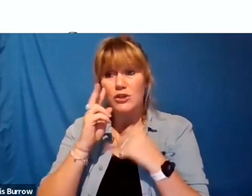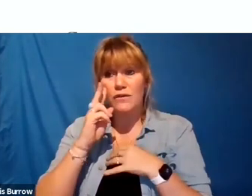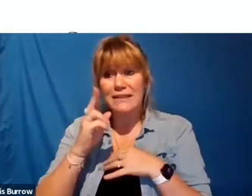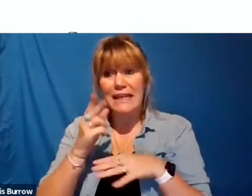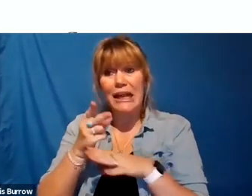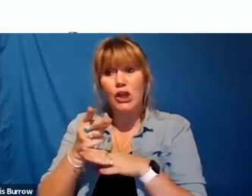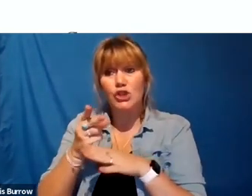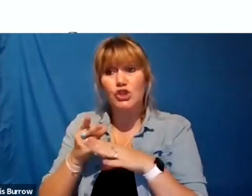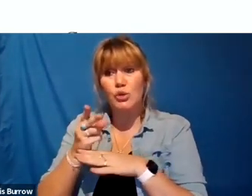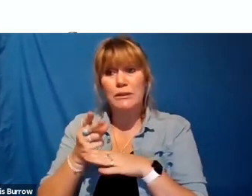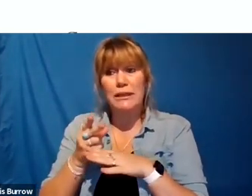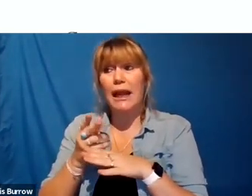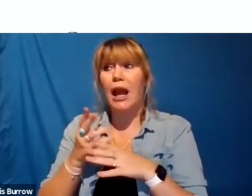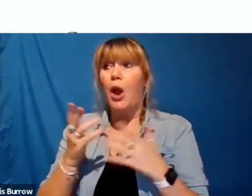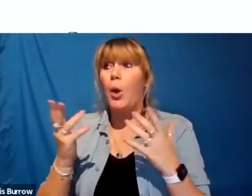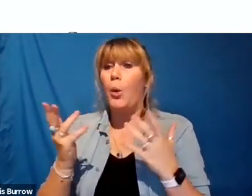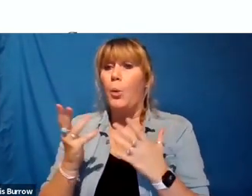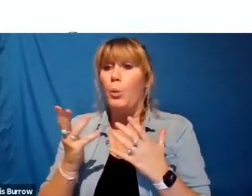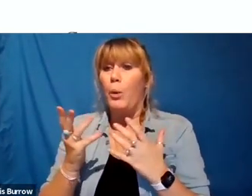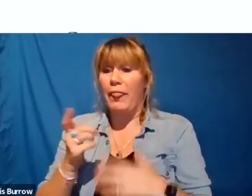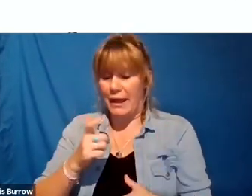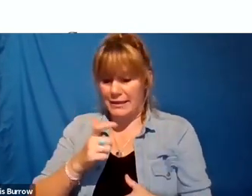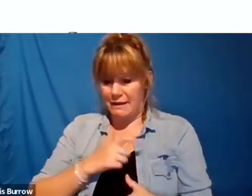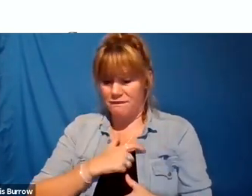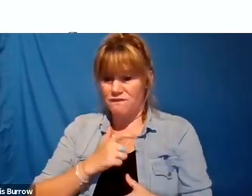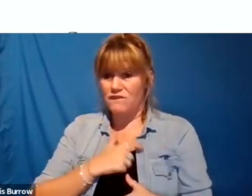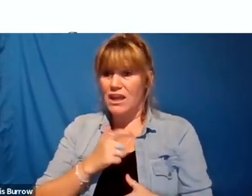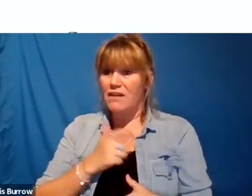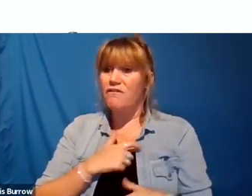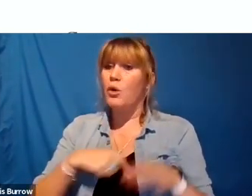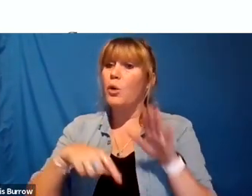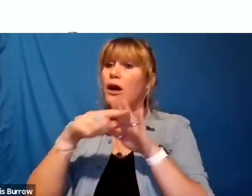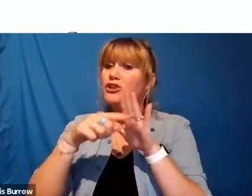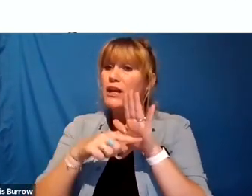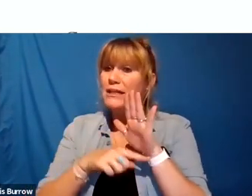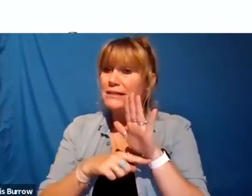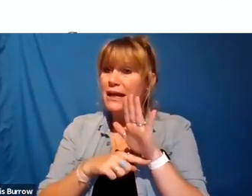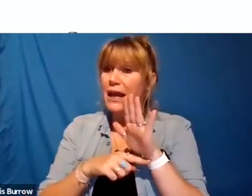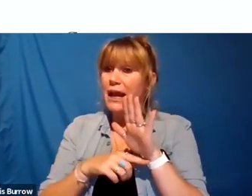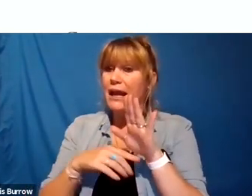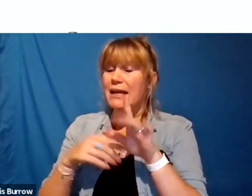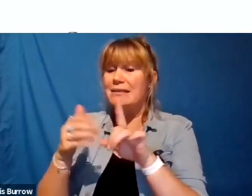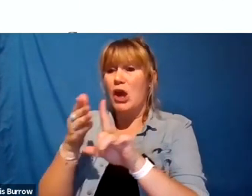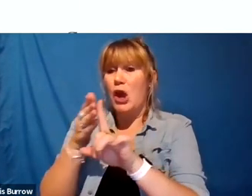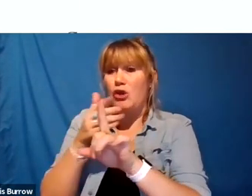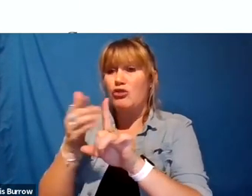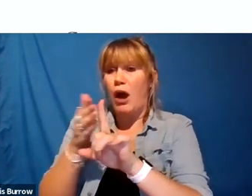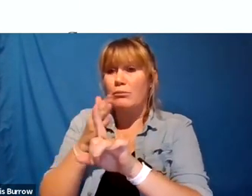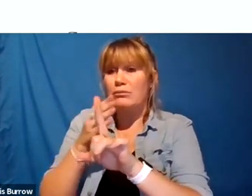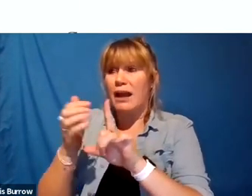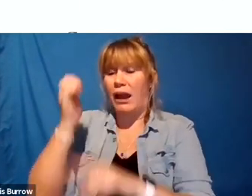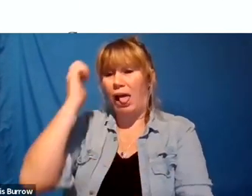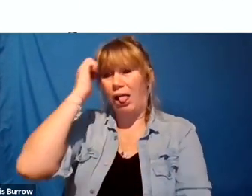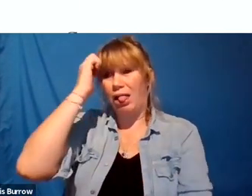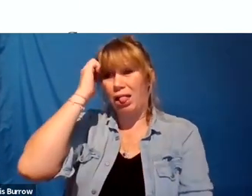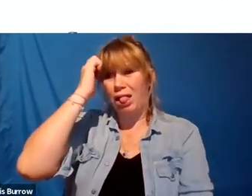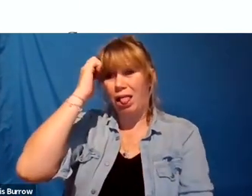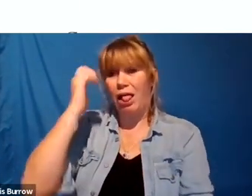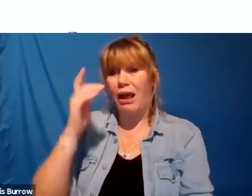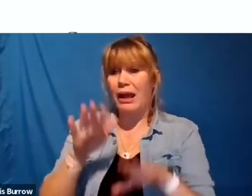this fearful agenda is meant to be corrupting our most innocent, such as our children.